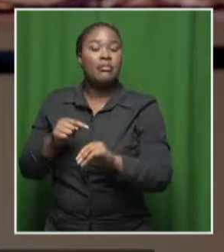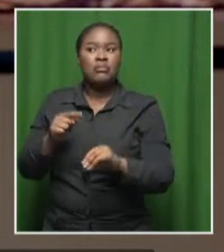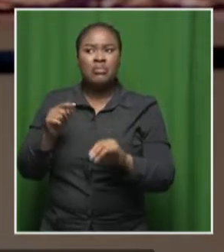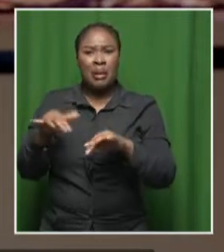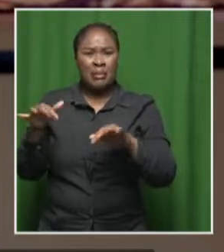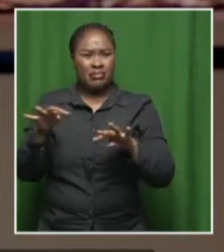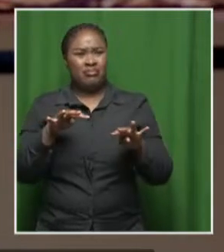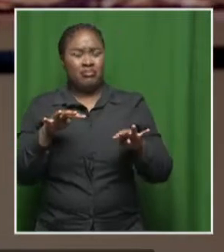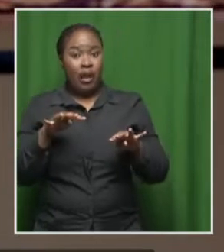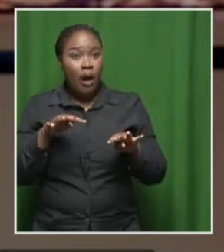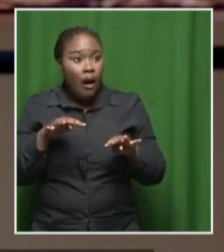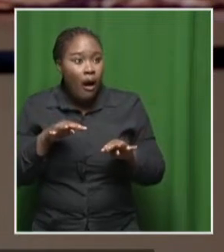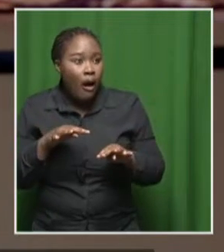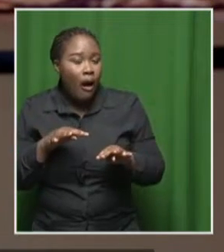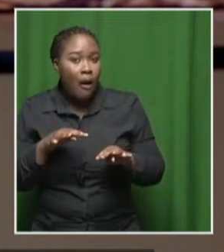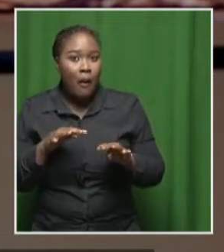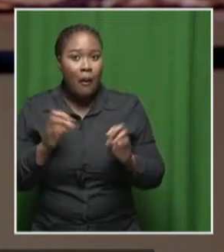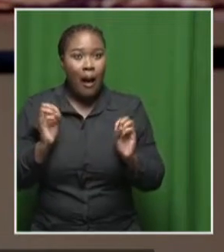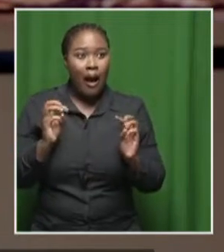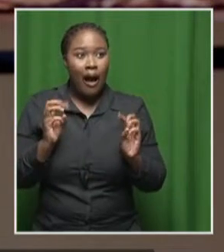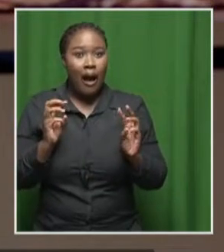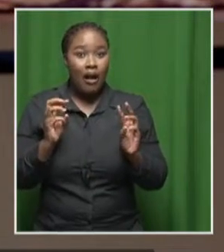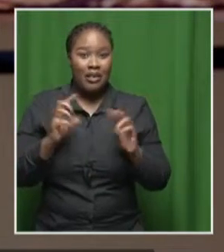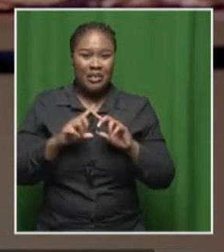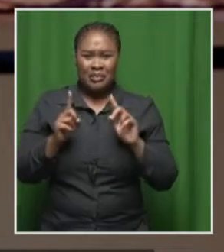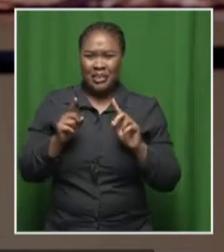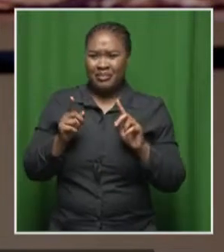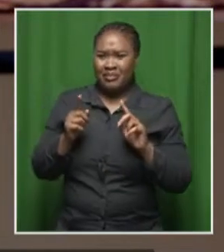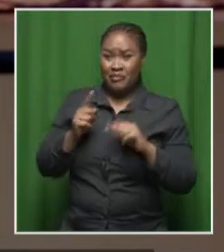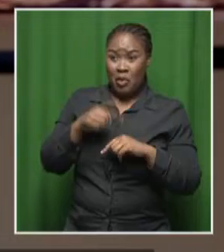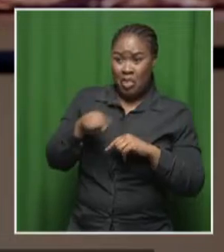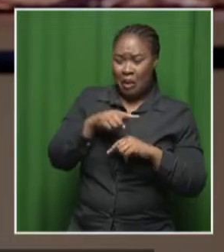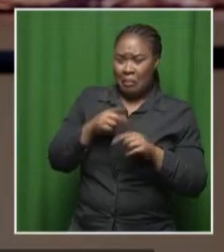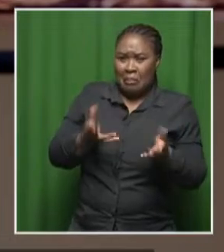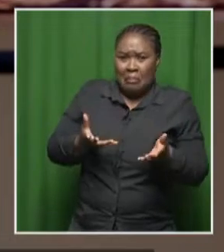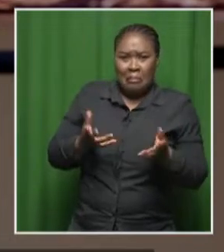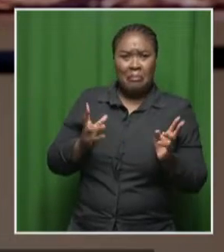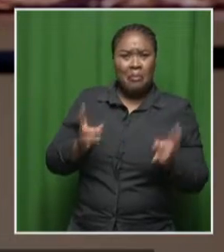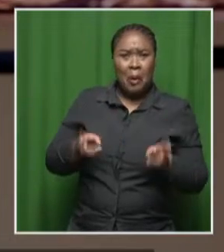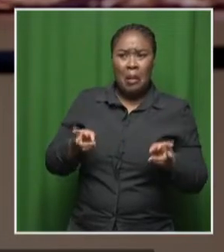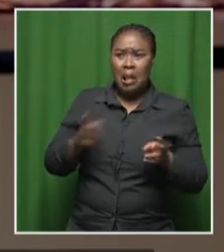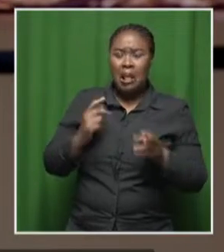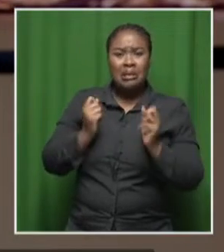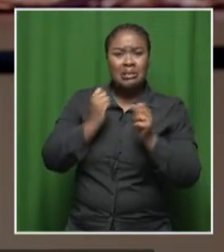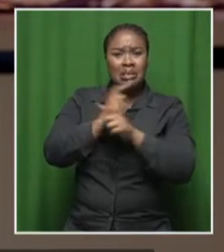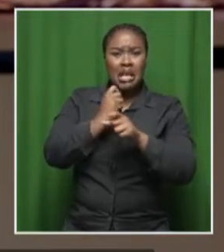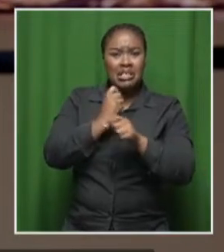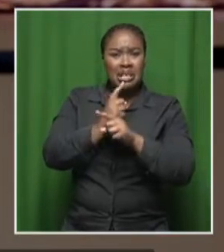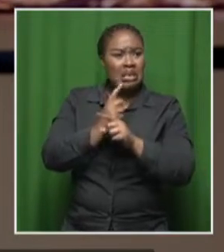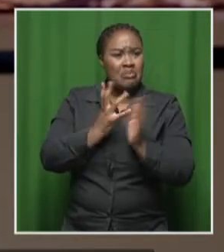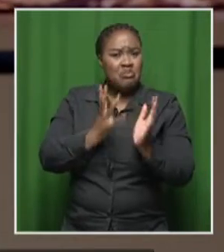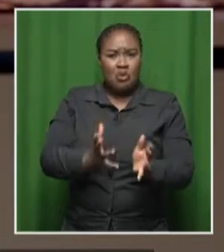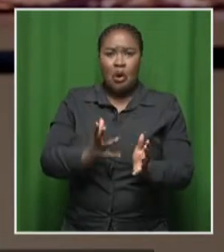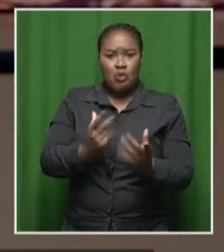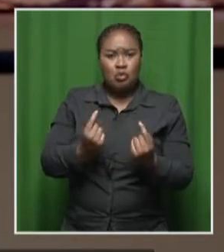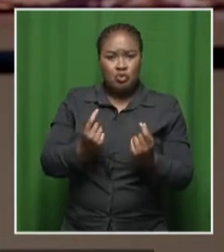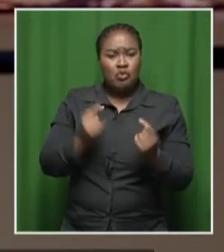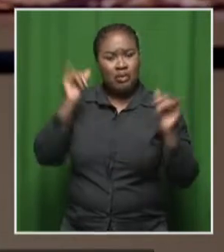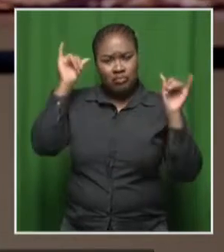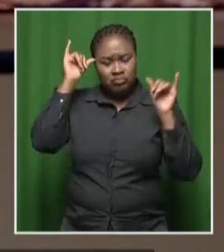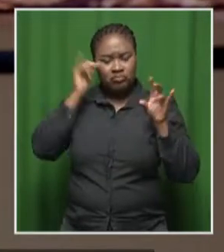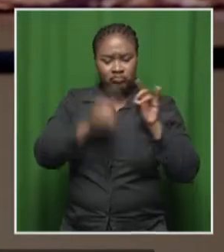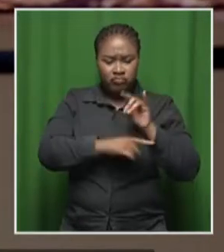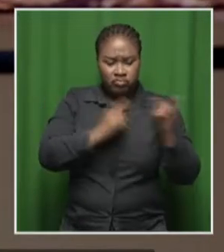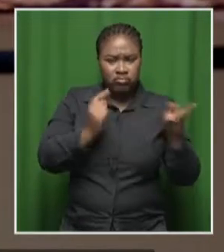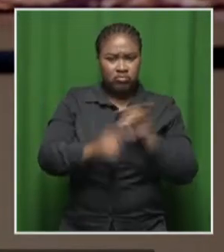seem exotic, but it's actually an ordinary activity, a normal activity around, taxi binding points, etc. in Johannesburg. I think that was